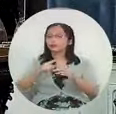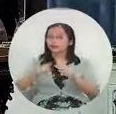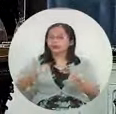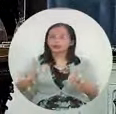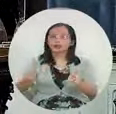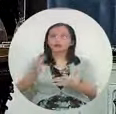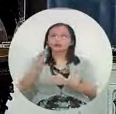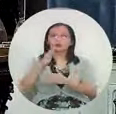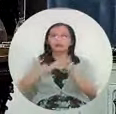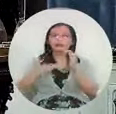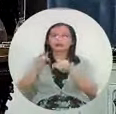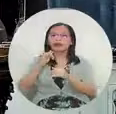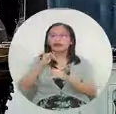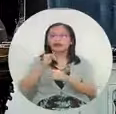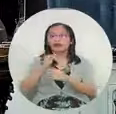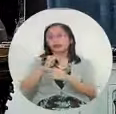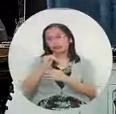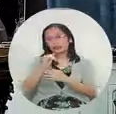it.